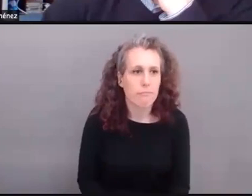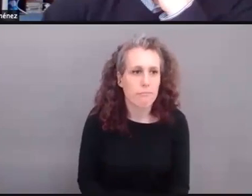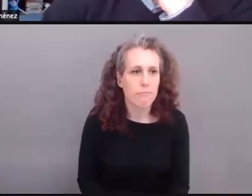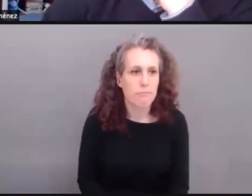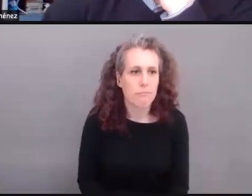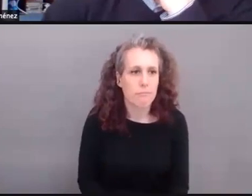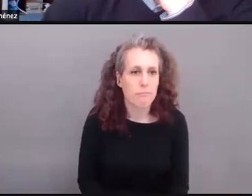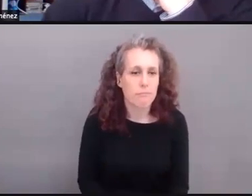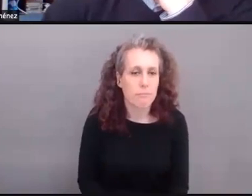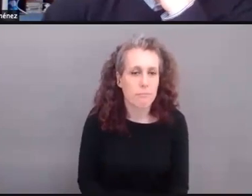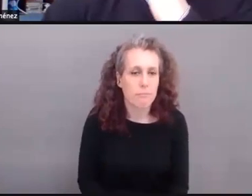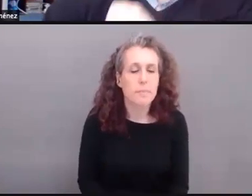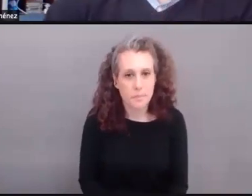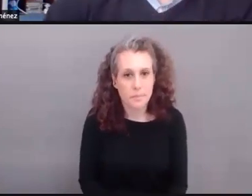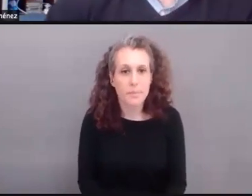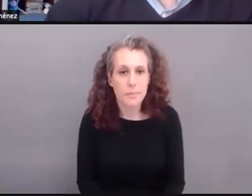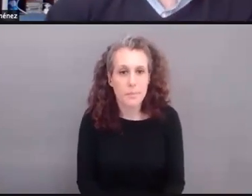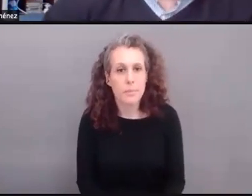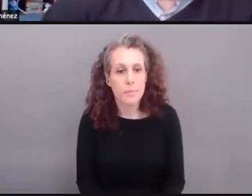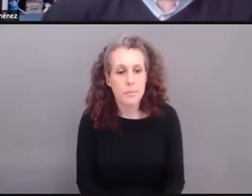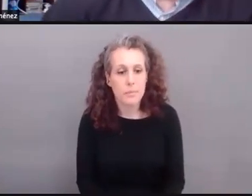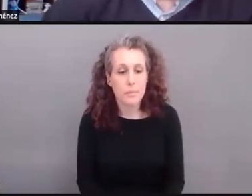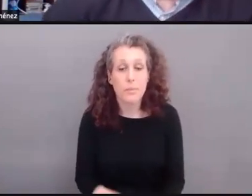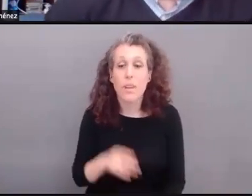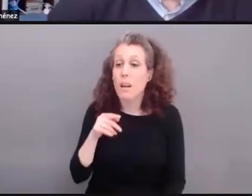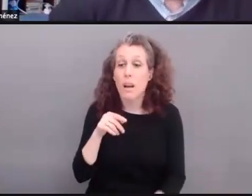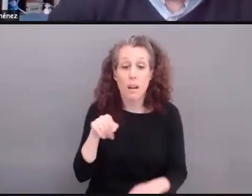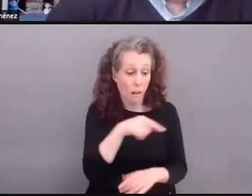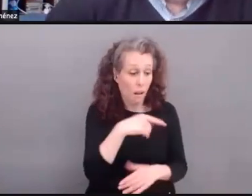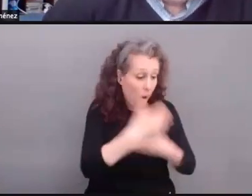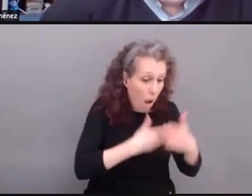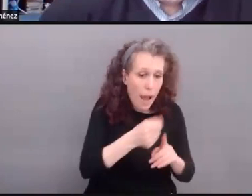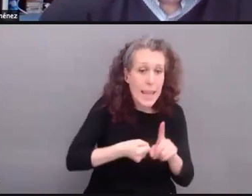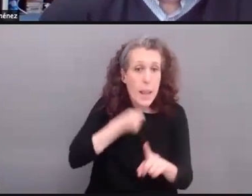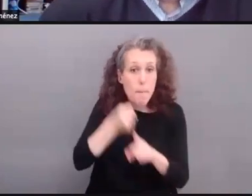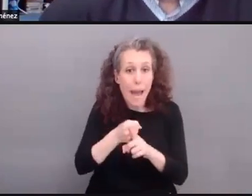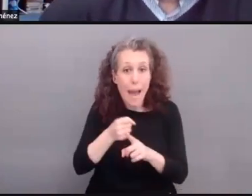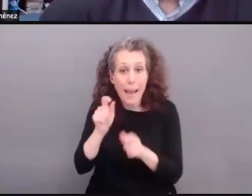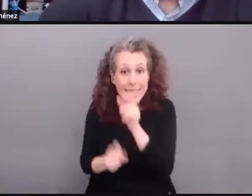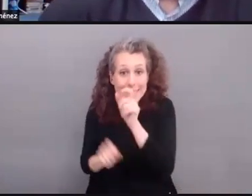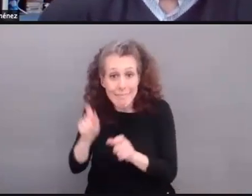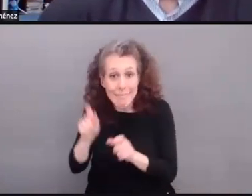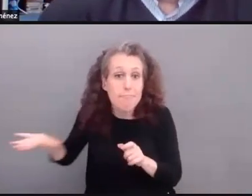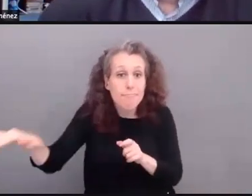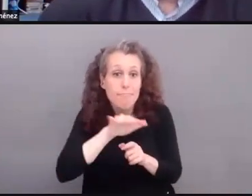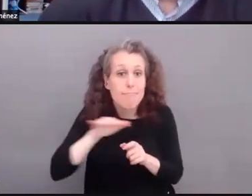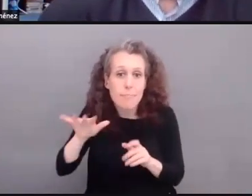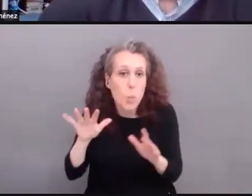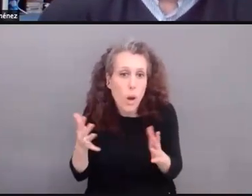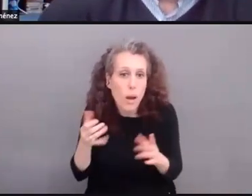the impact or on the users, or what's the impact expected on users. We are classified in